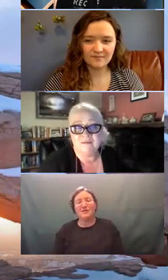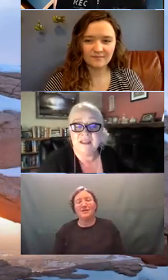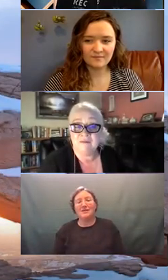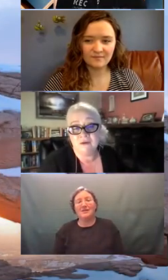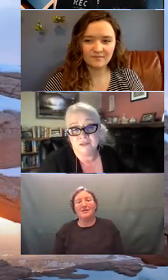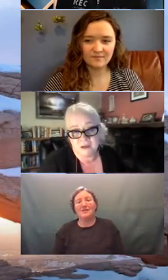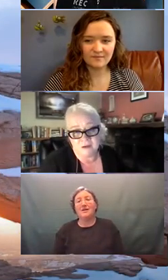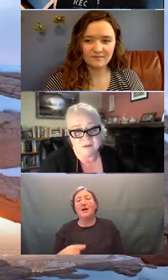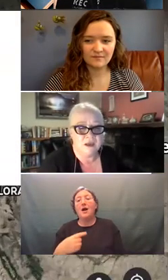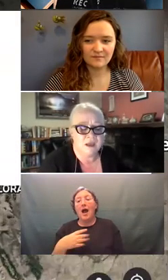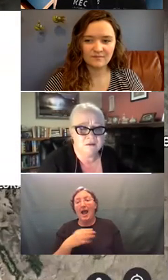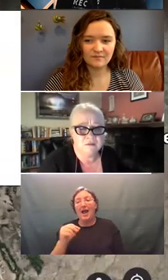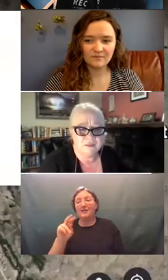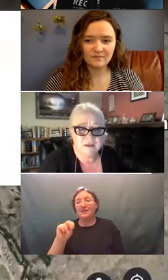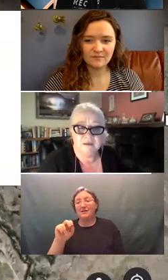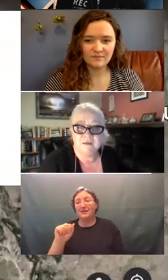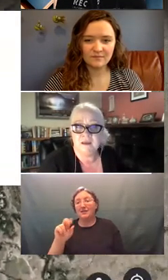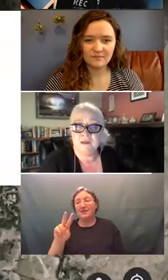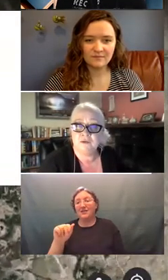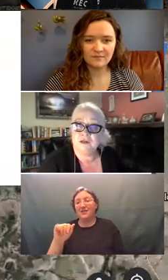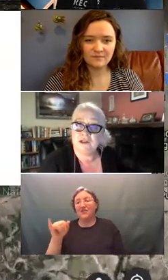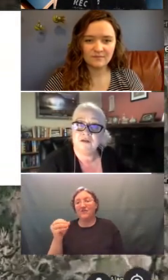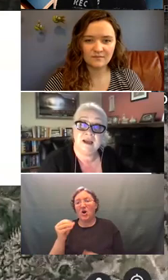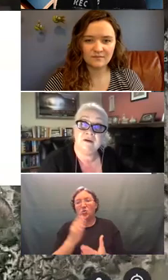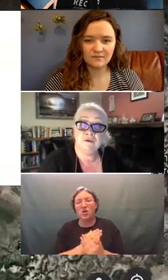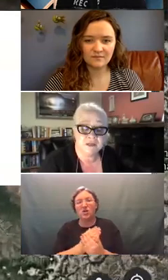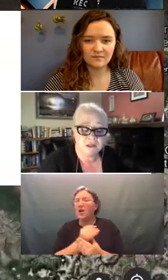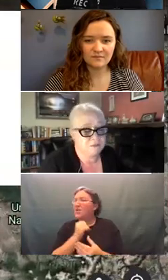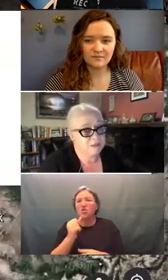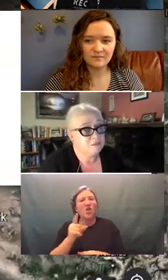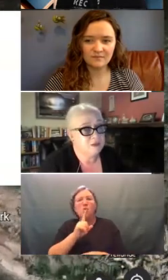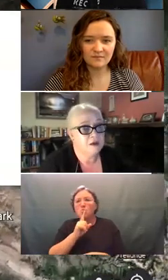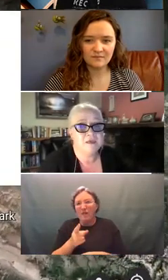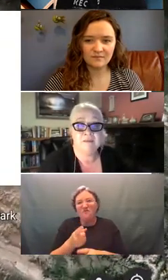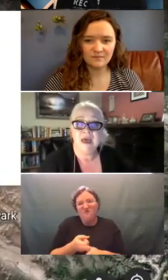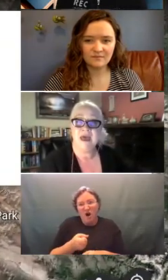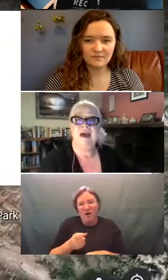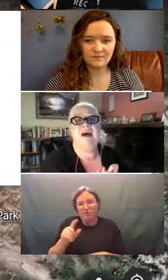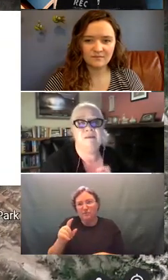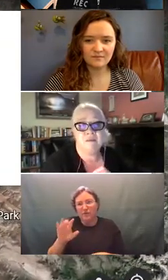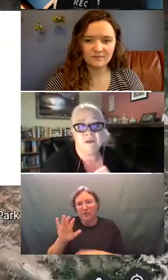have Navajo tacos. I don't think that they are a traditional Navajo dish, but that's what we call them.